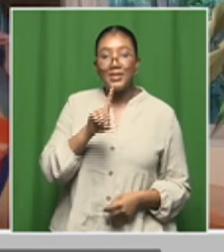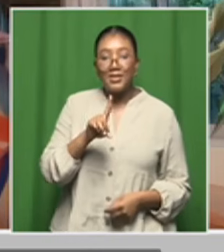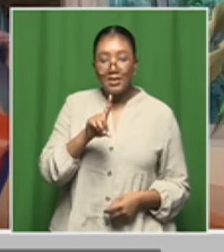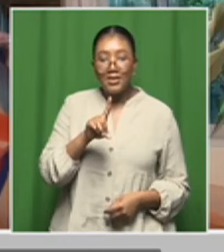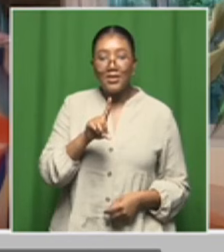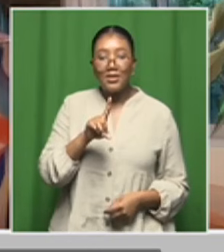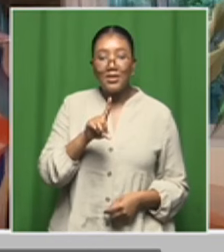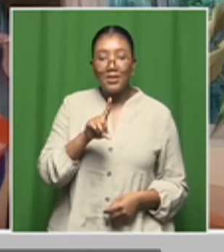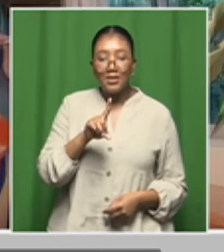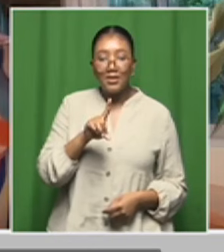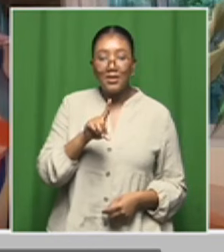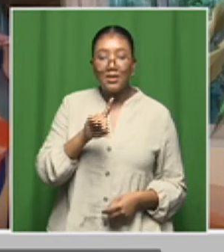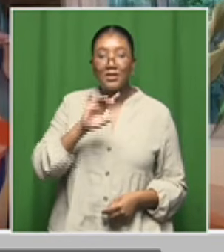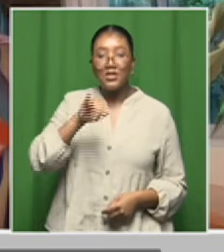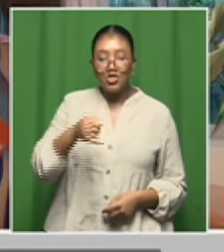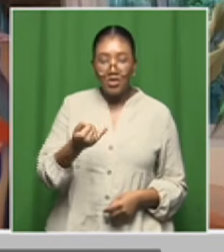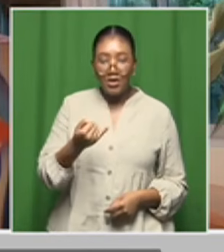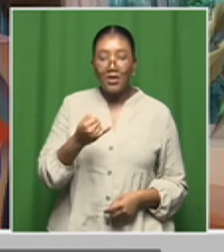Juandi, at